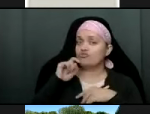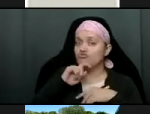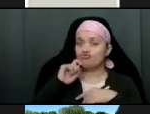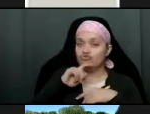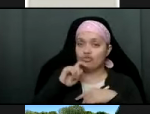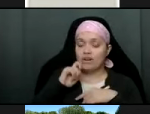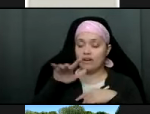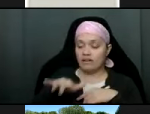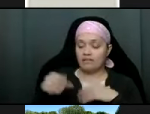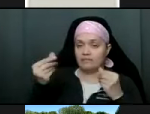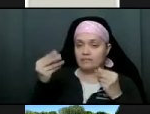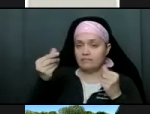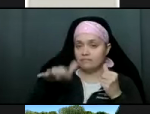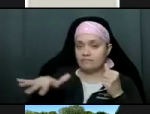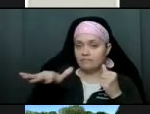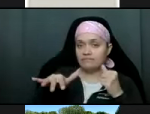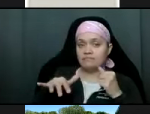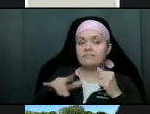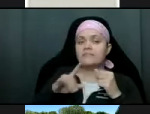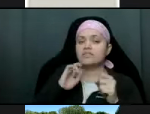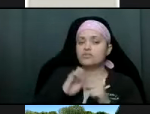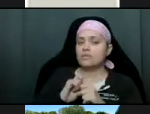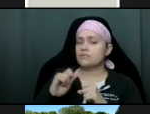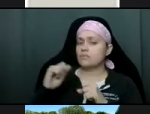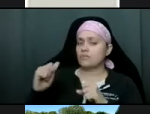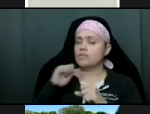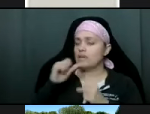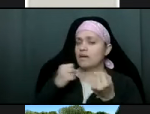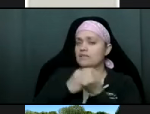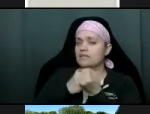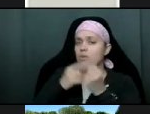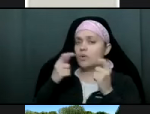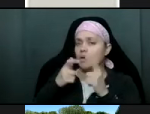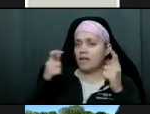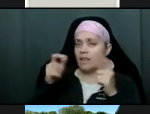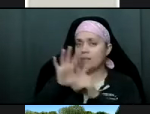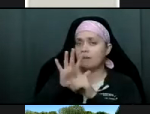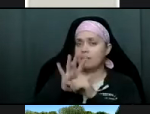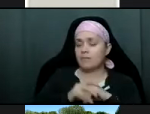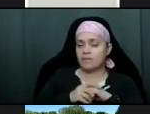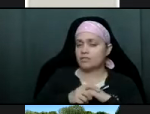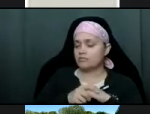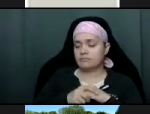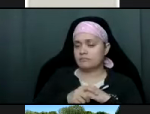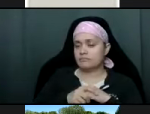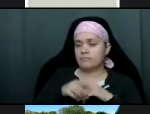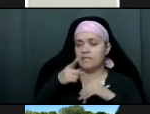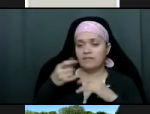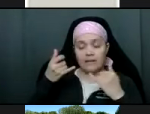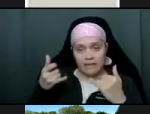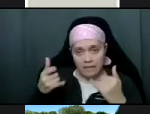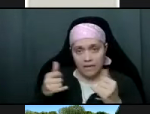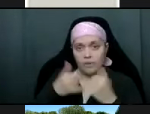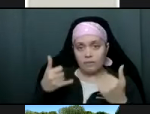rugged land that certainly would not support large populations. Even now with